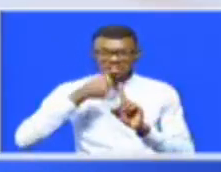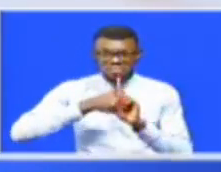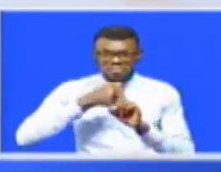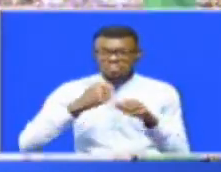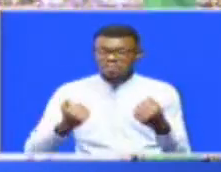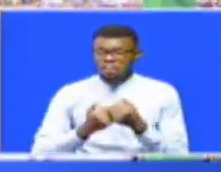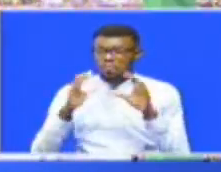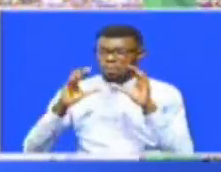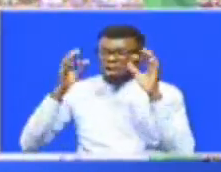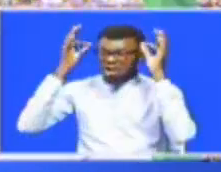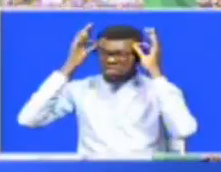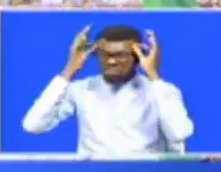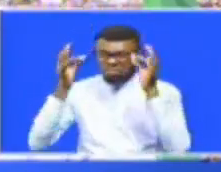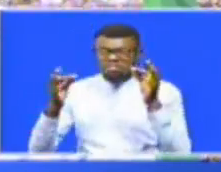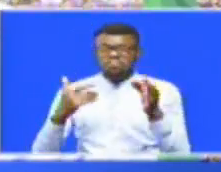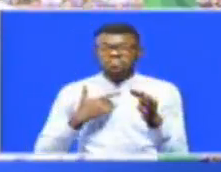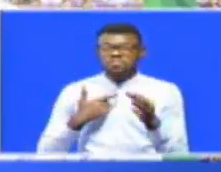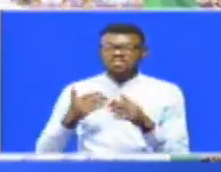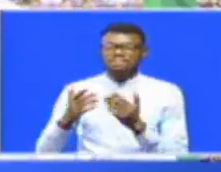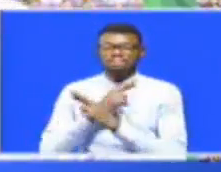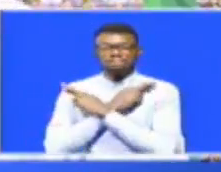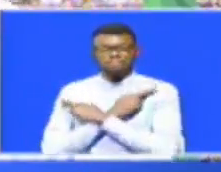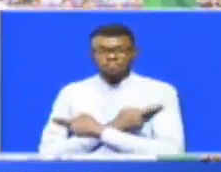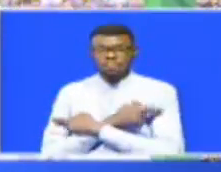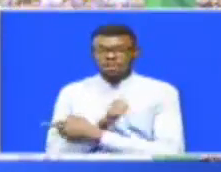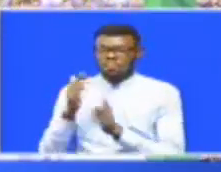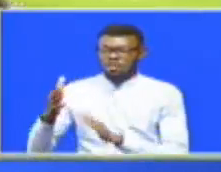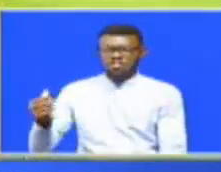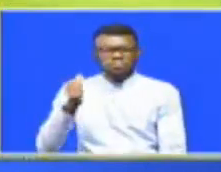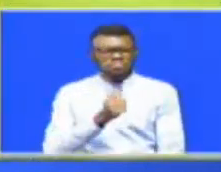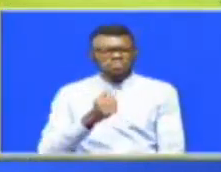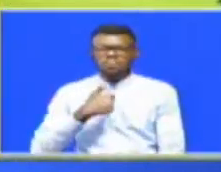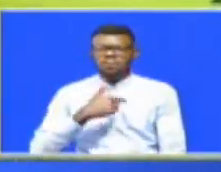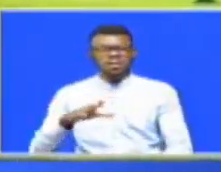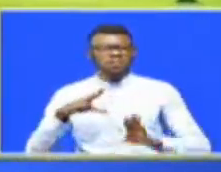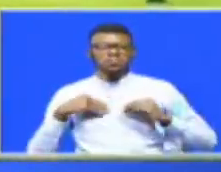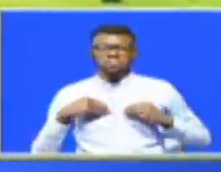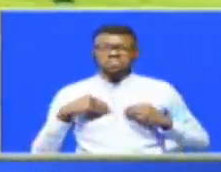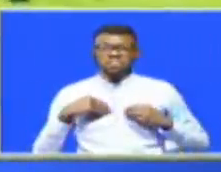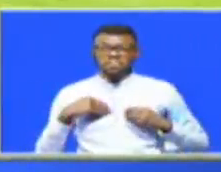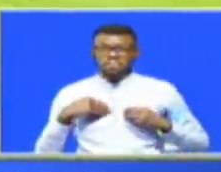atasema nilisave ya kutosha, ya kuacha pe mtu mwingine chance, siwezi kata. Mchezaji ni yule.